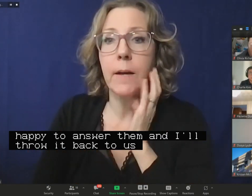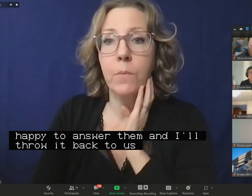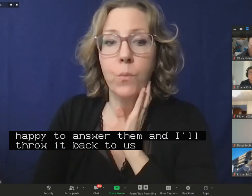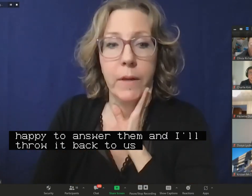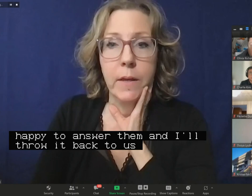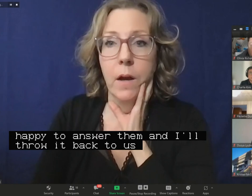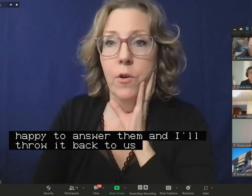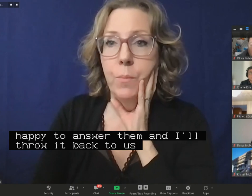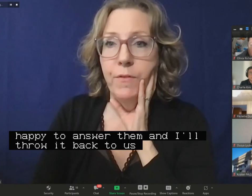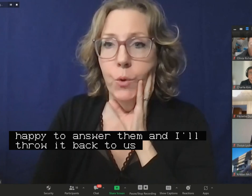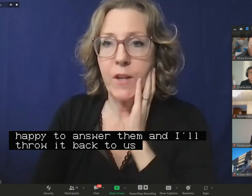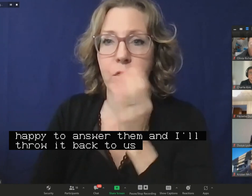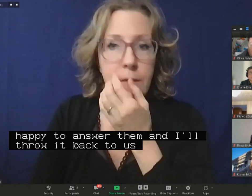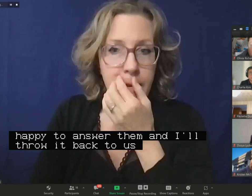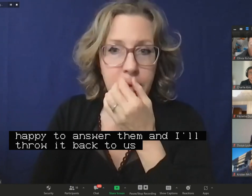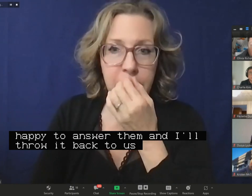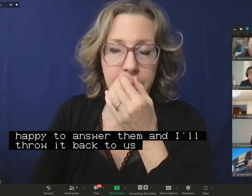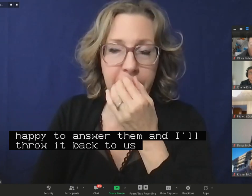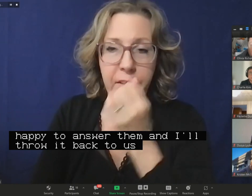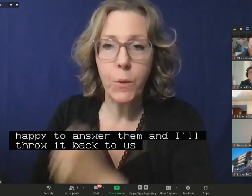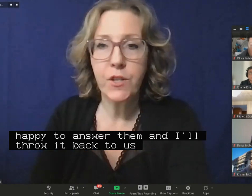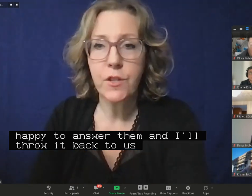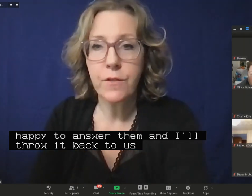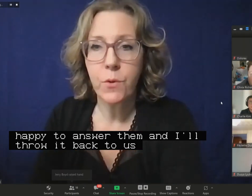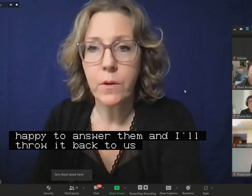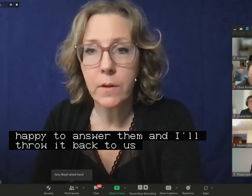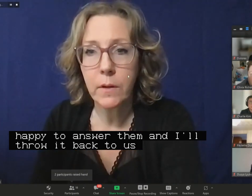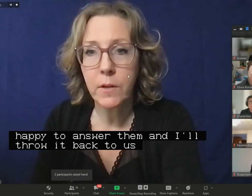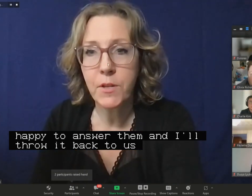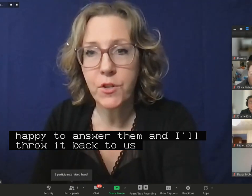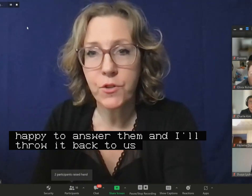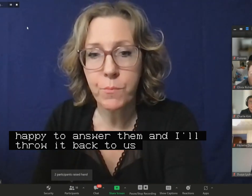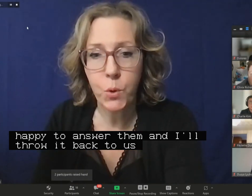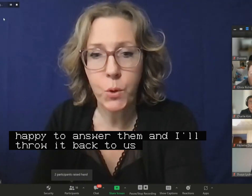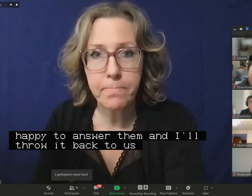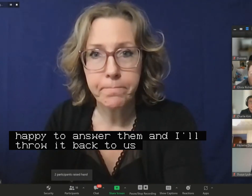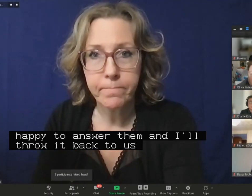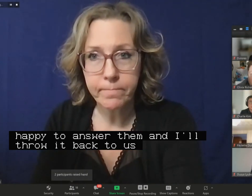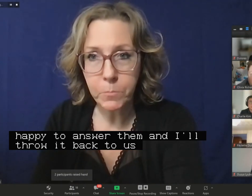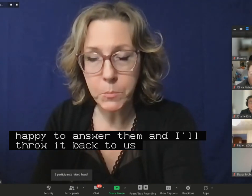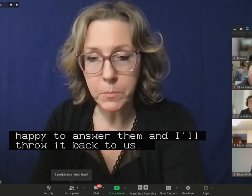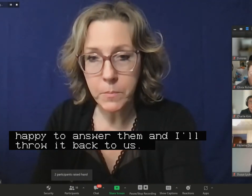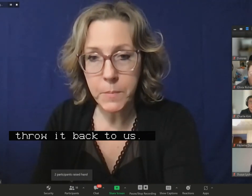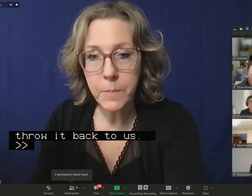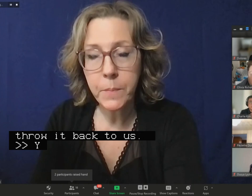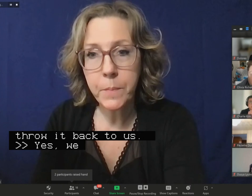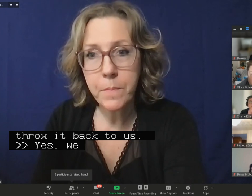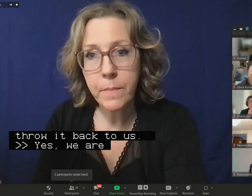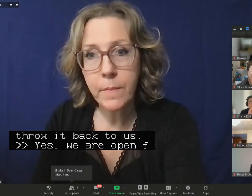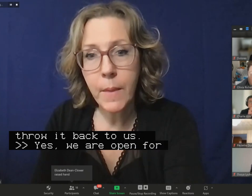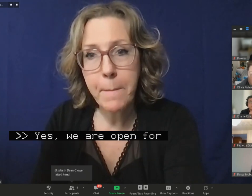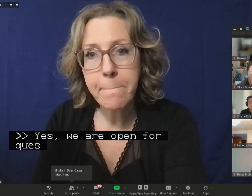Yes, we are open for questions then. Does anybody have any questions for the commissioner's report?